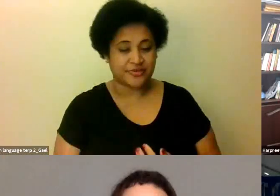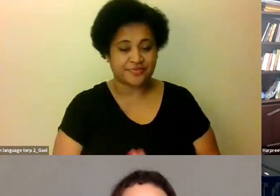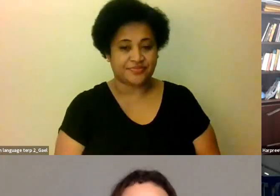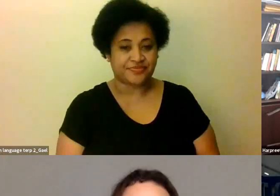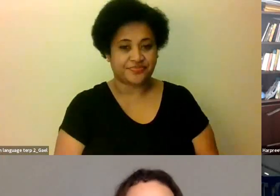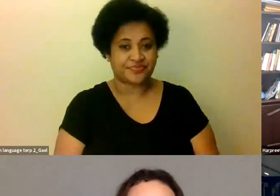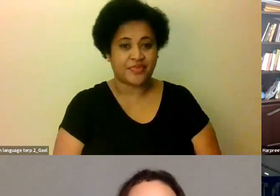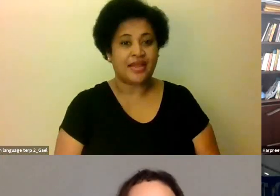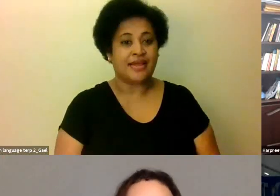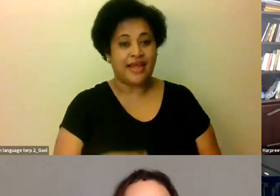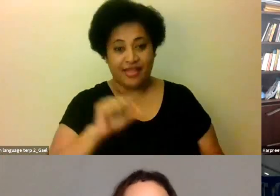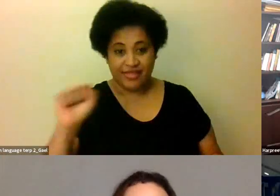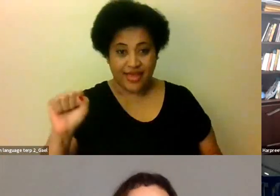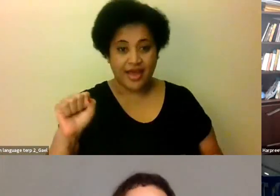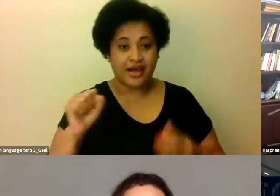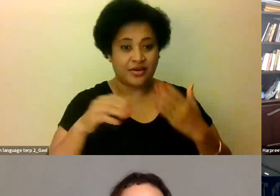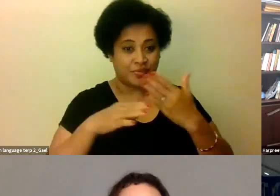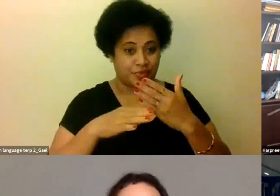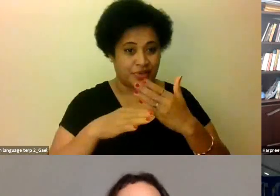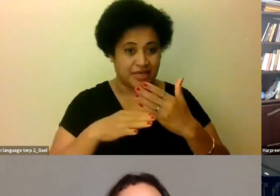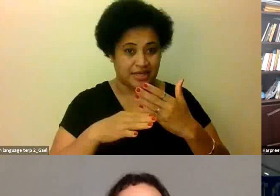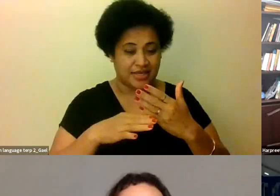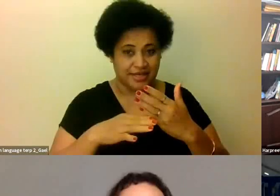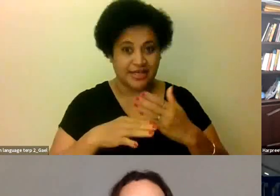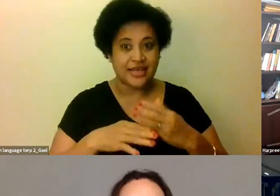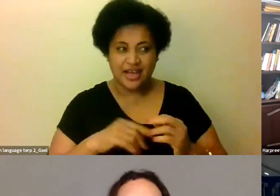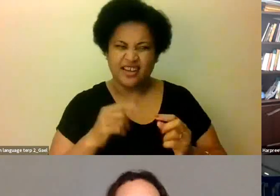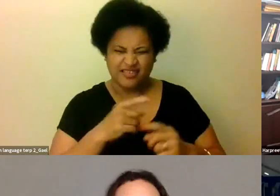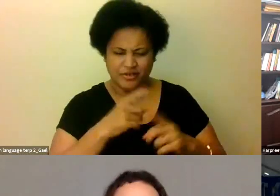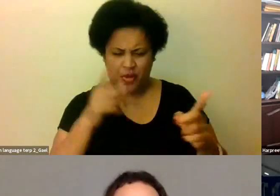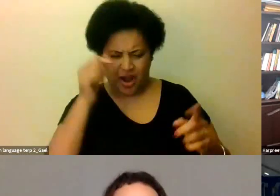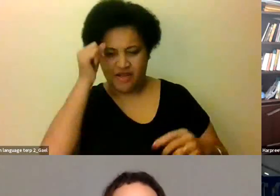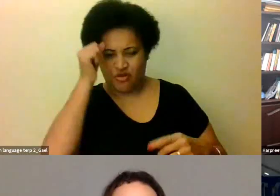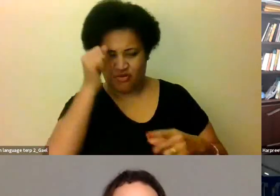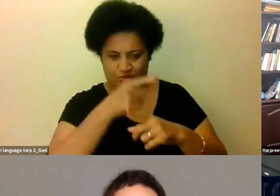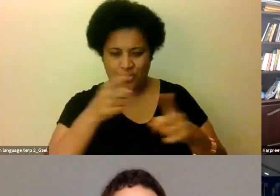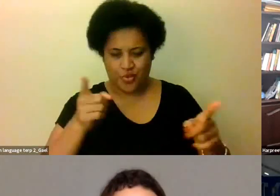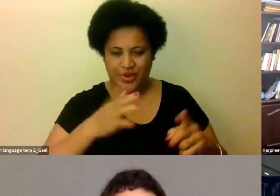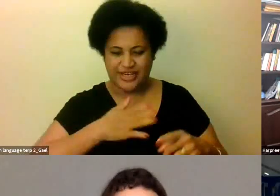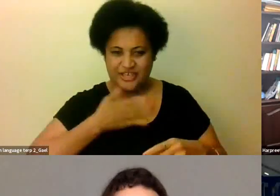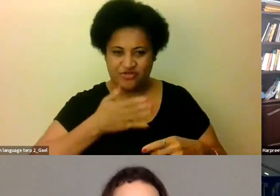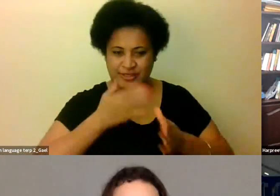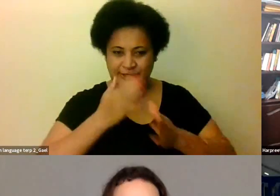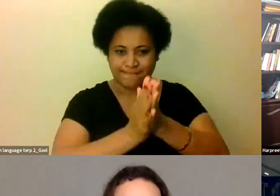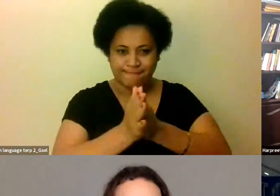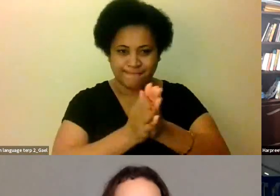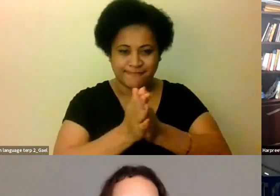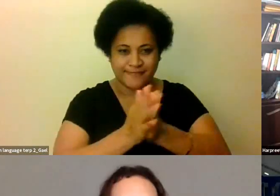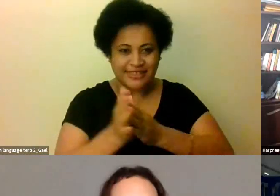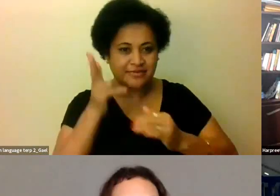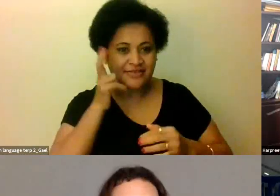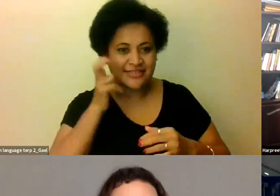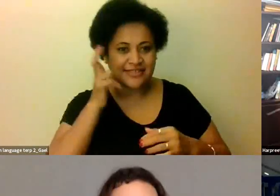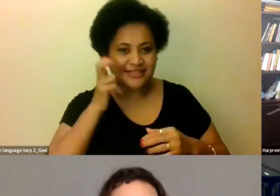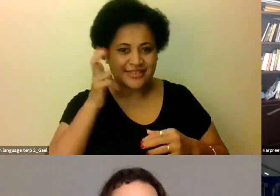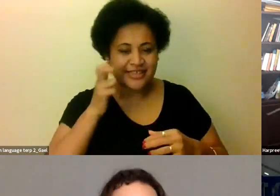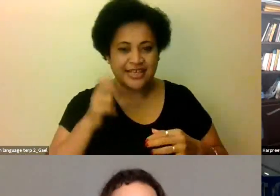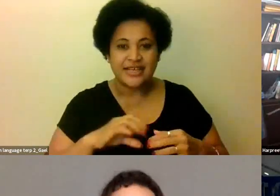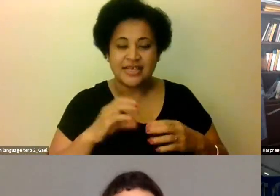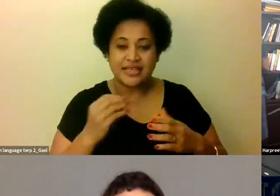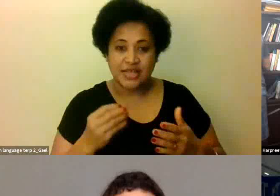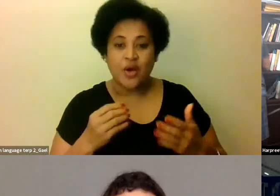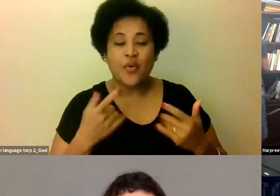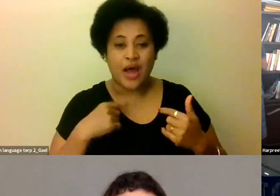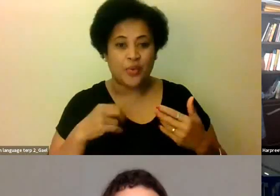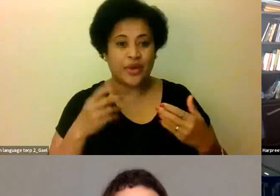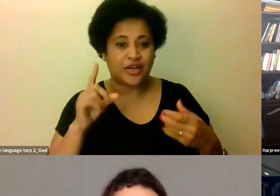do, which I am sure you will all find very interesting to learn about, maybe we can just set the stage a little bit